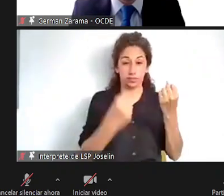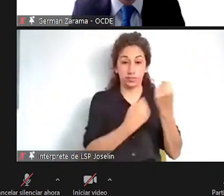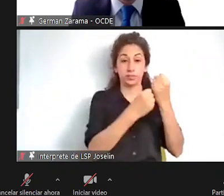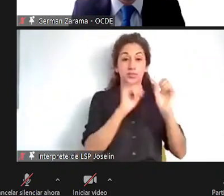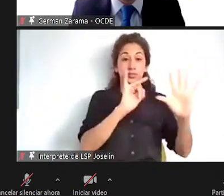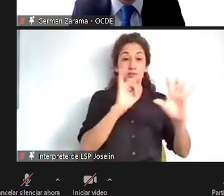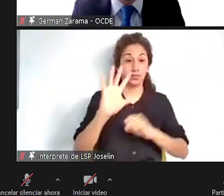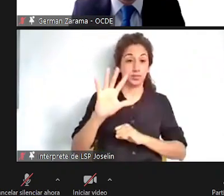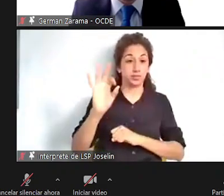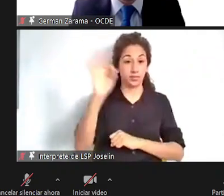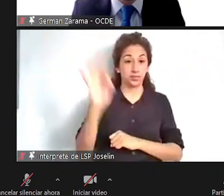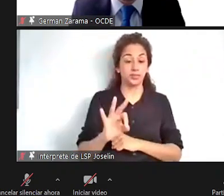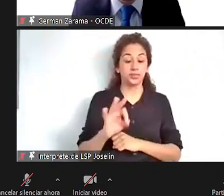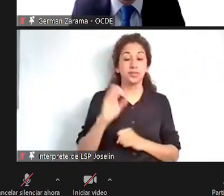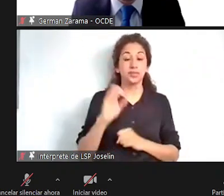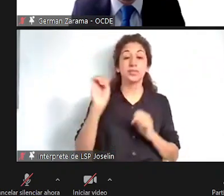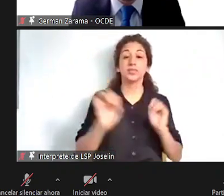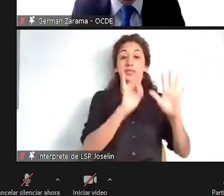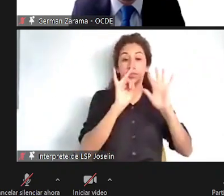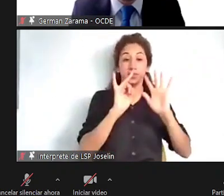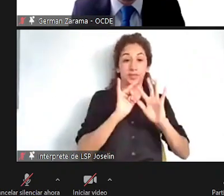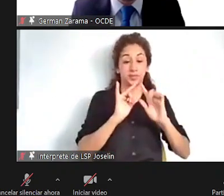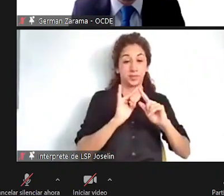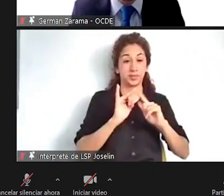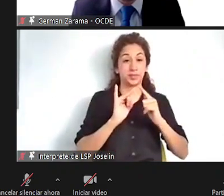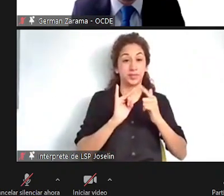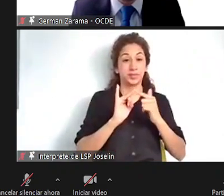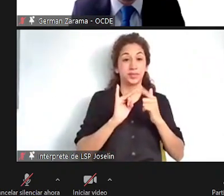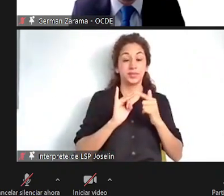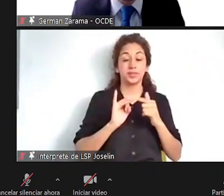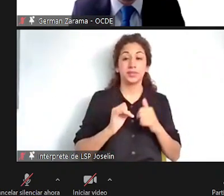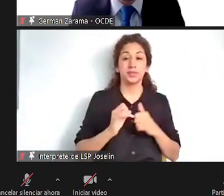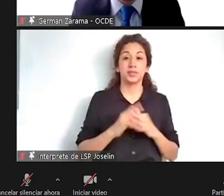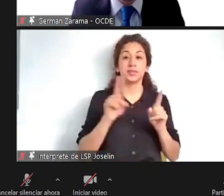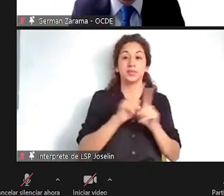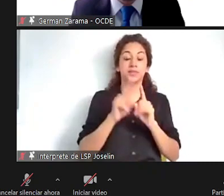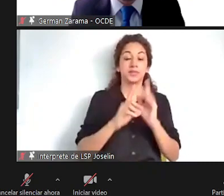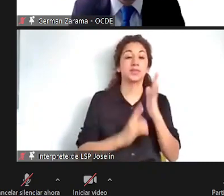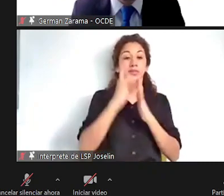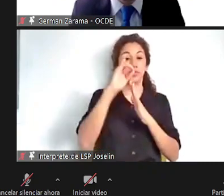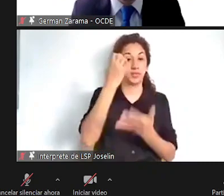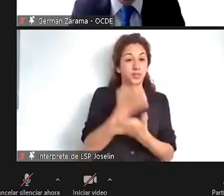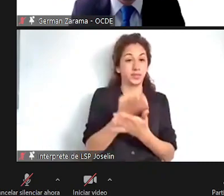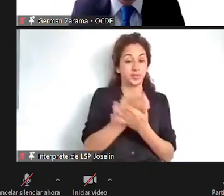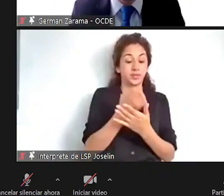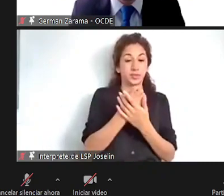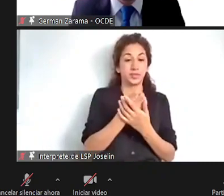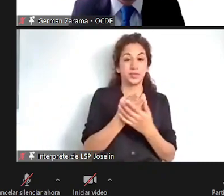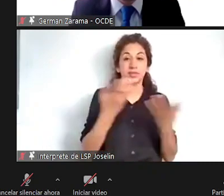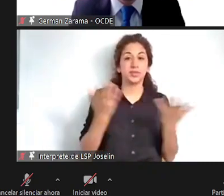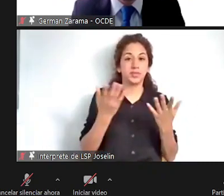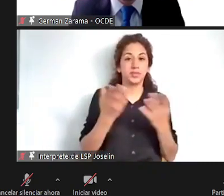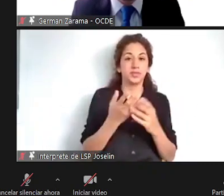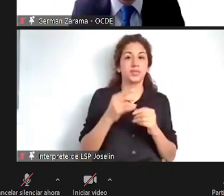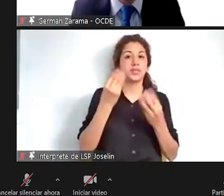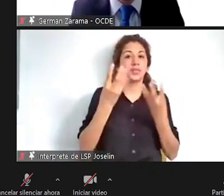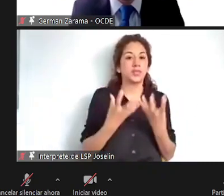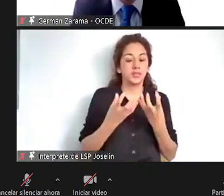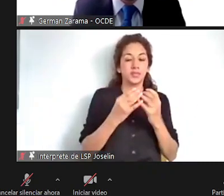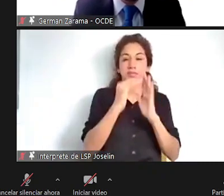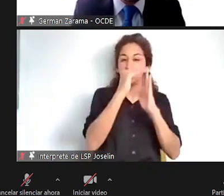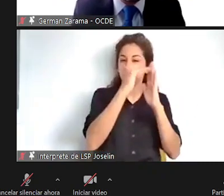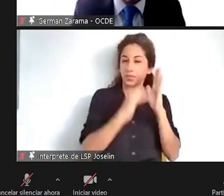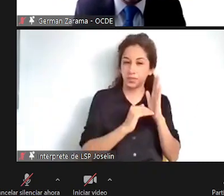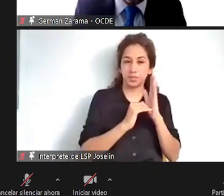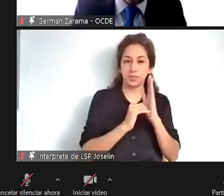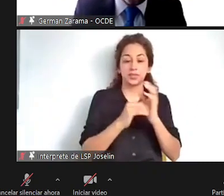75 to this market the seventh sector that i would like to call it to attention a circular economy where